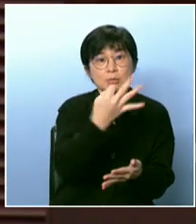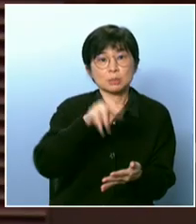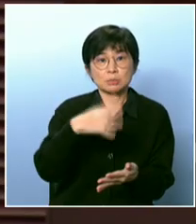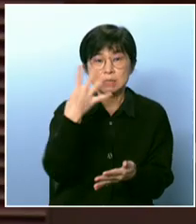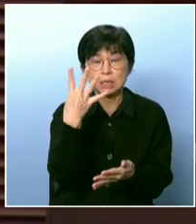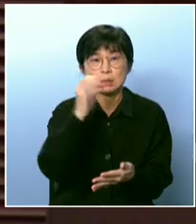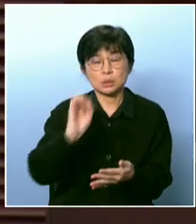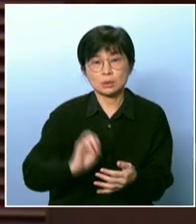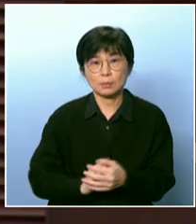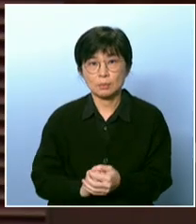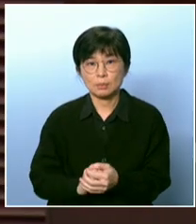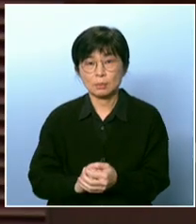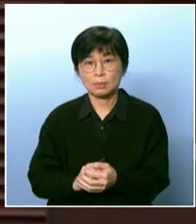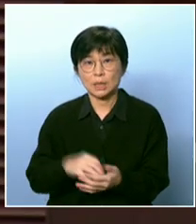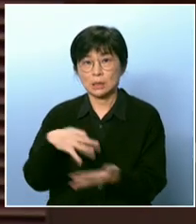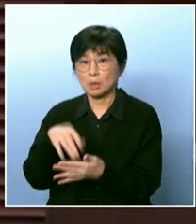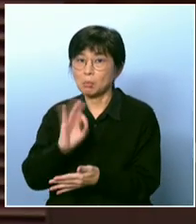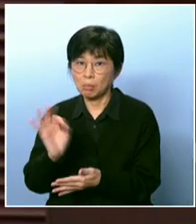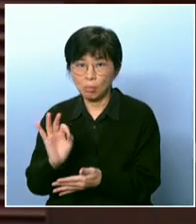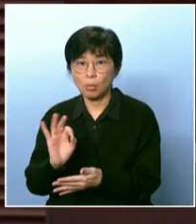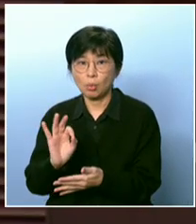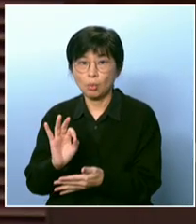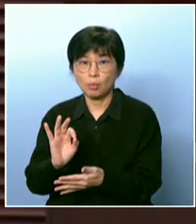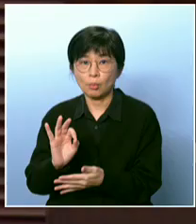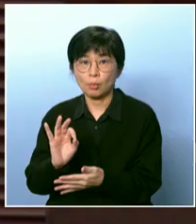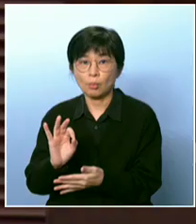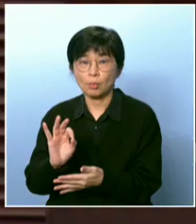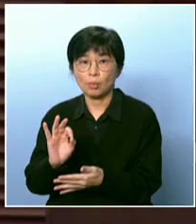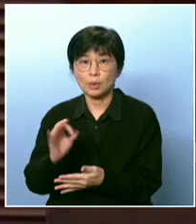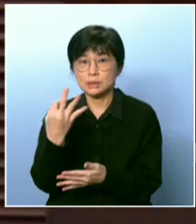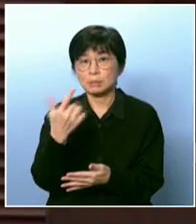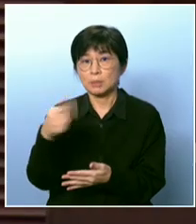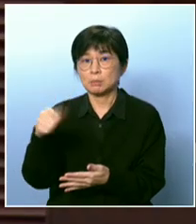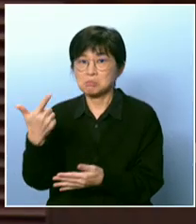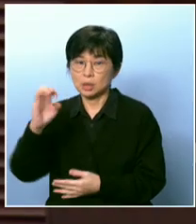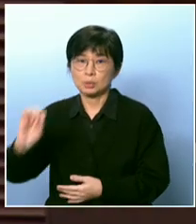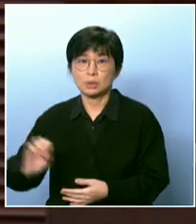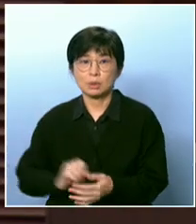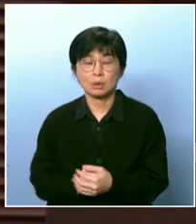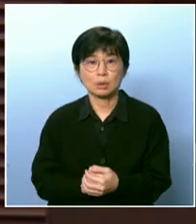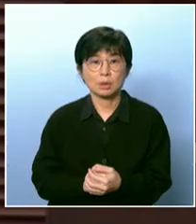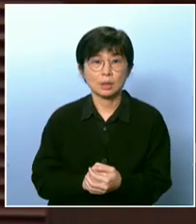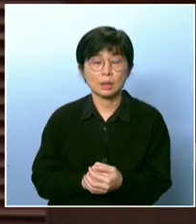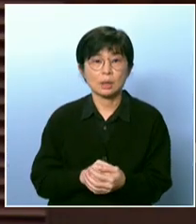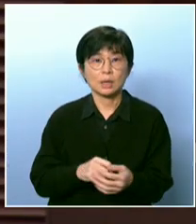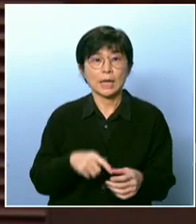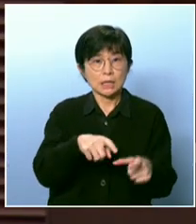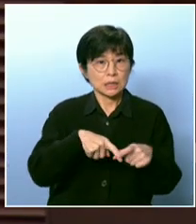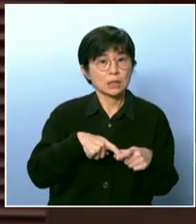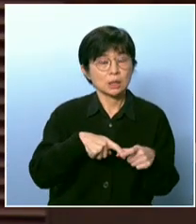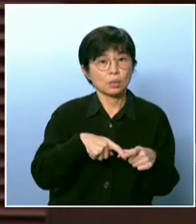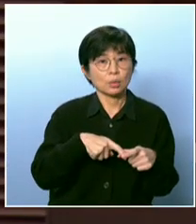And we actually did note in the previous findings, 73% of them actually liked their jobs after